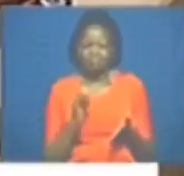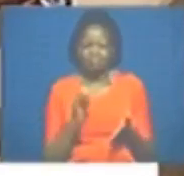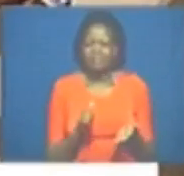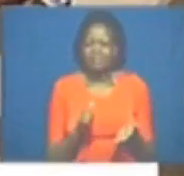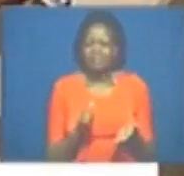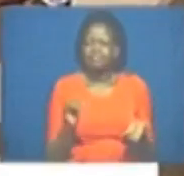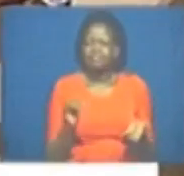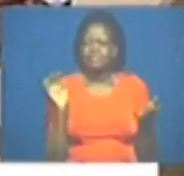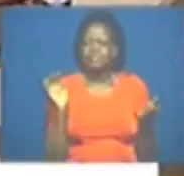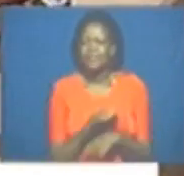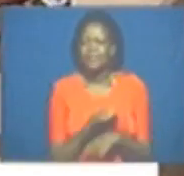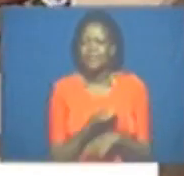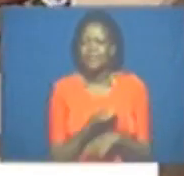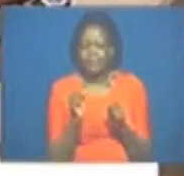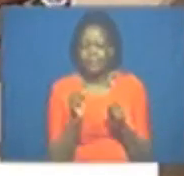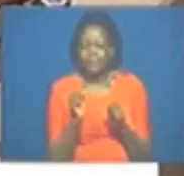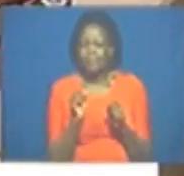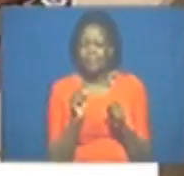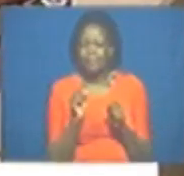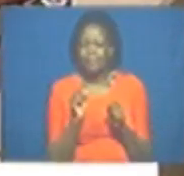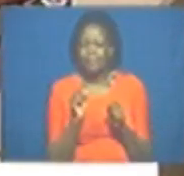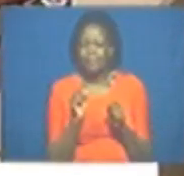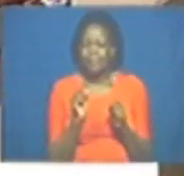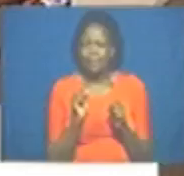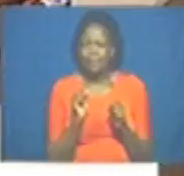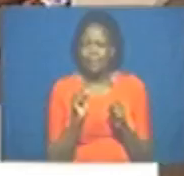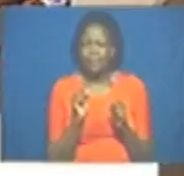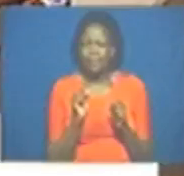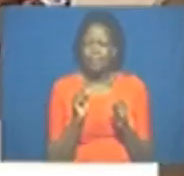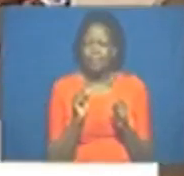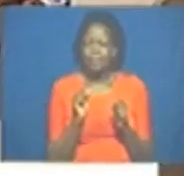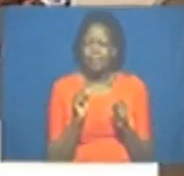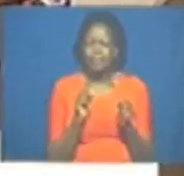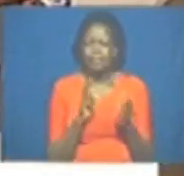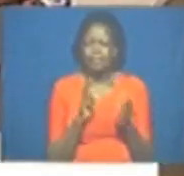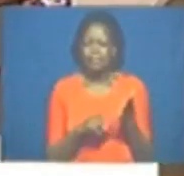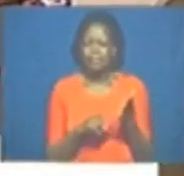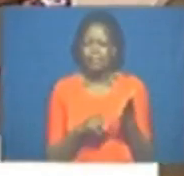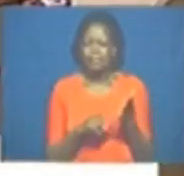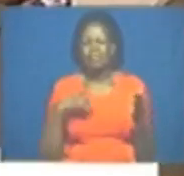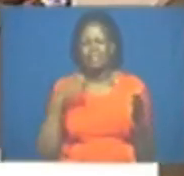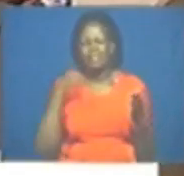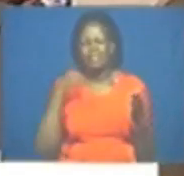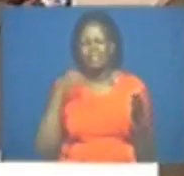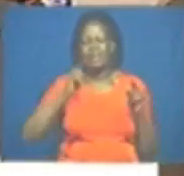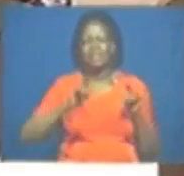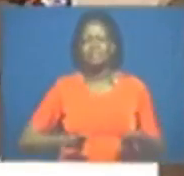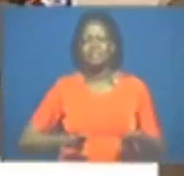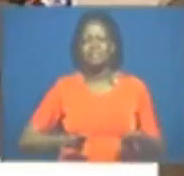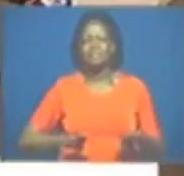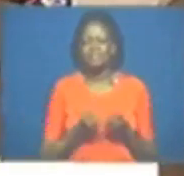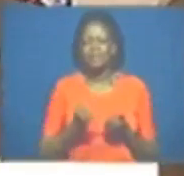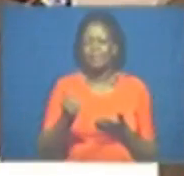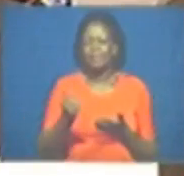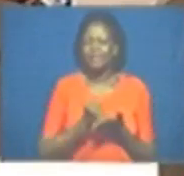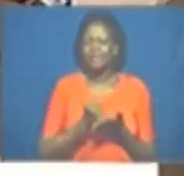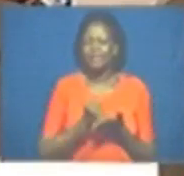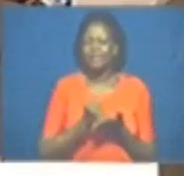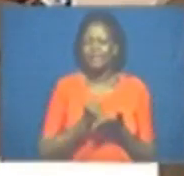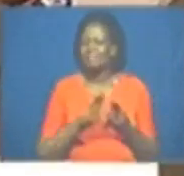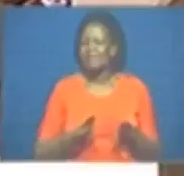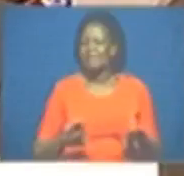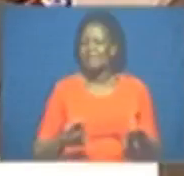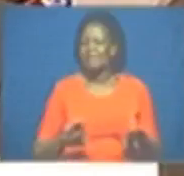I can pull down. You know, one of the problems we have in Kenya is the problem of permanency. That when somebody is appointed, we feel this one is